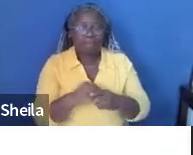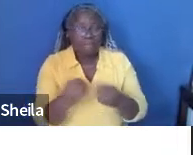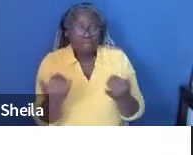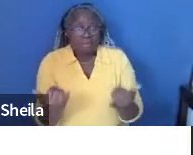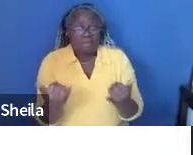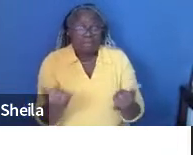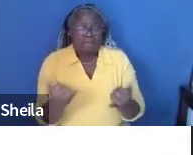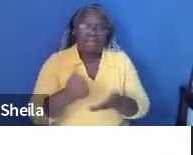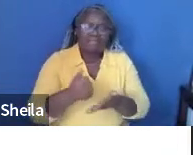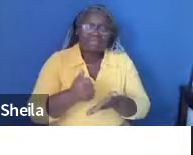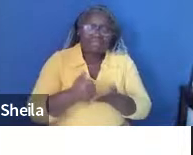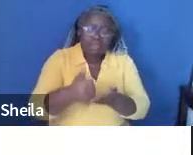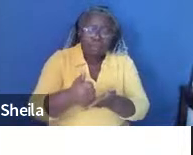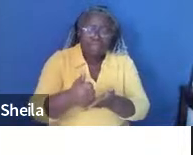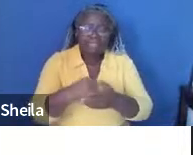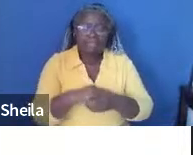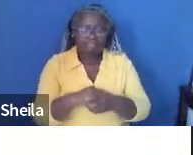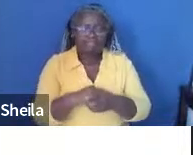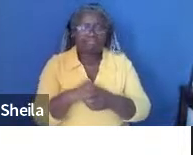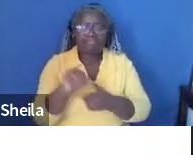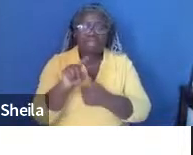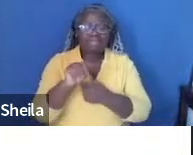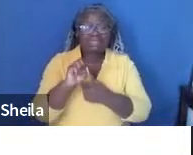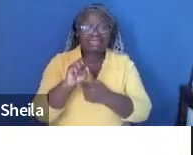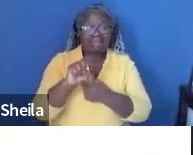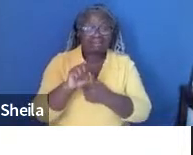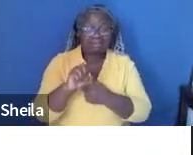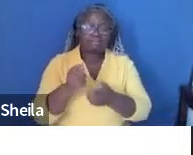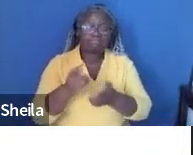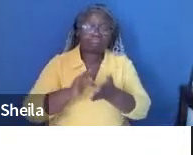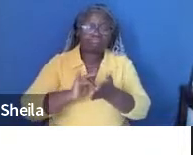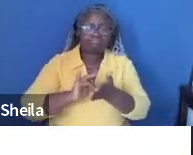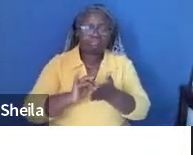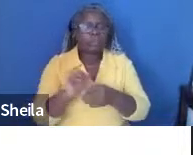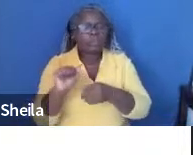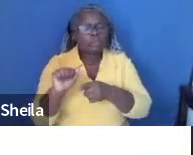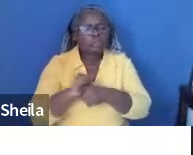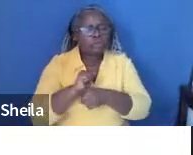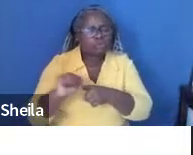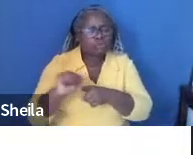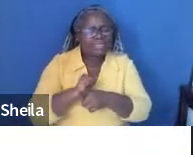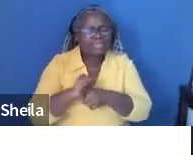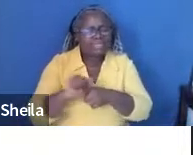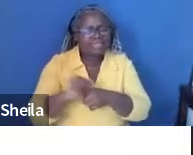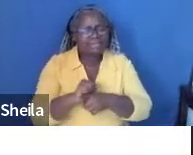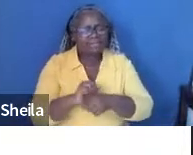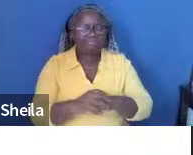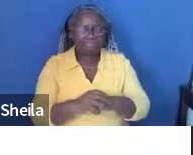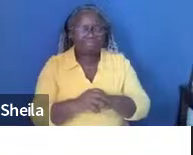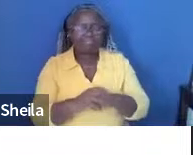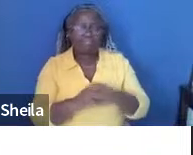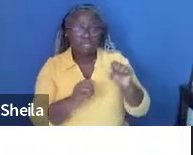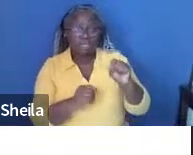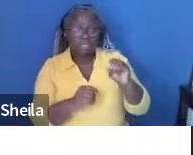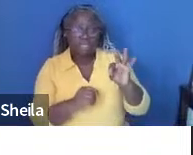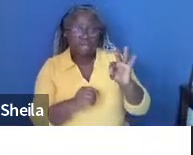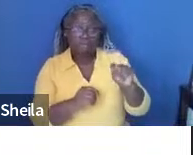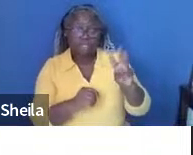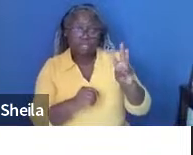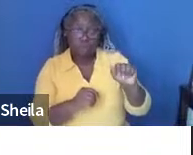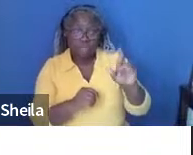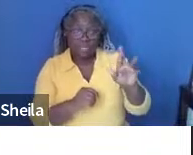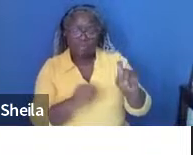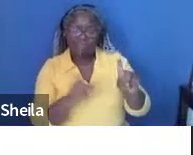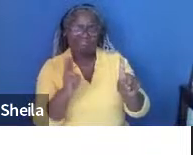patients, and training sessions. Section 508 software standards apply to all features of these platforms, such as meeting